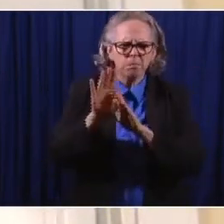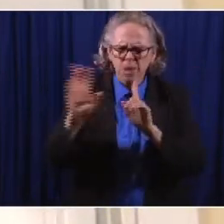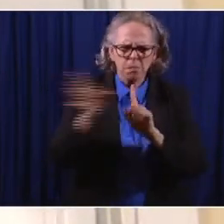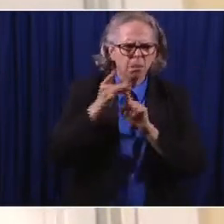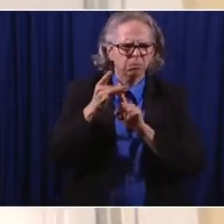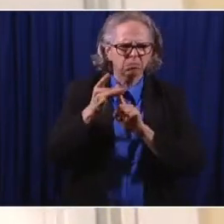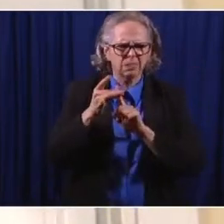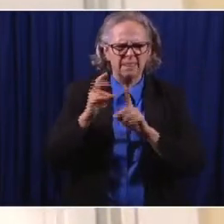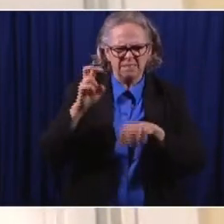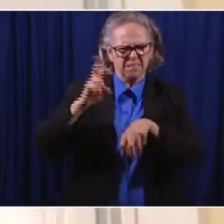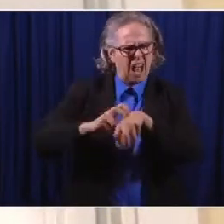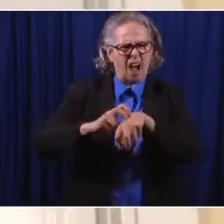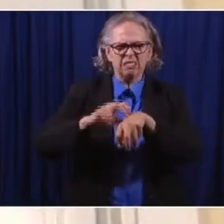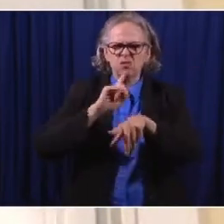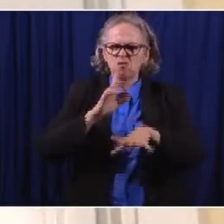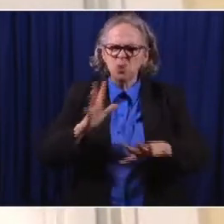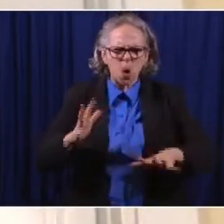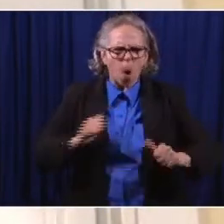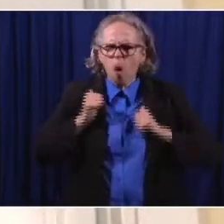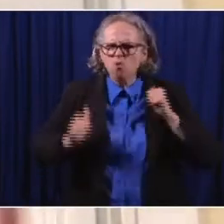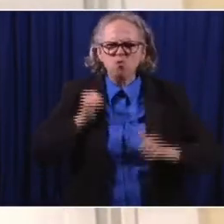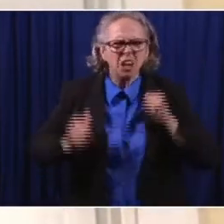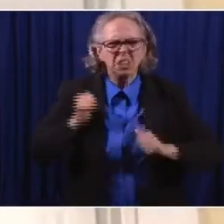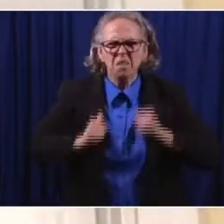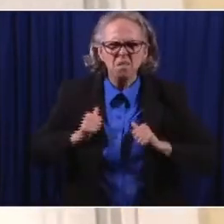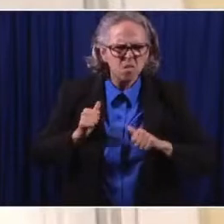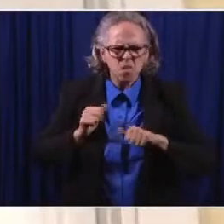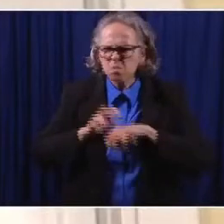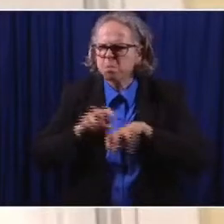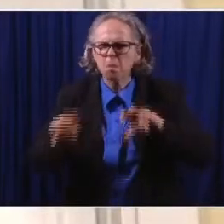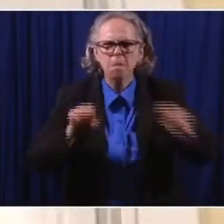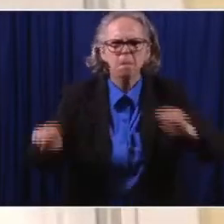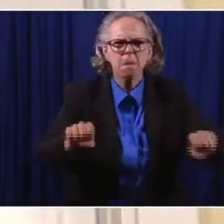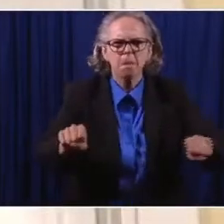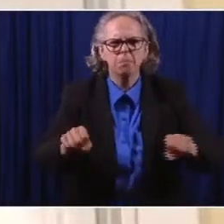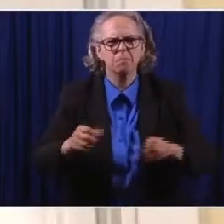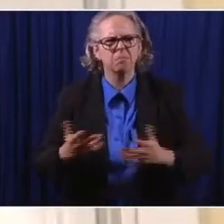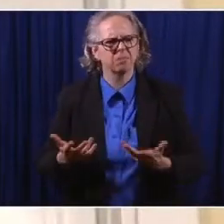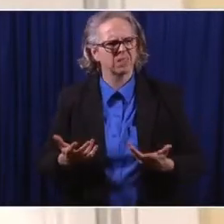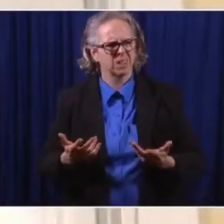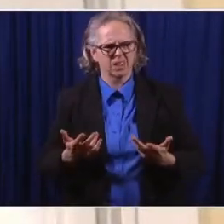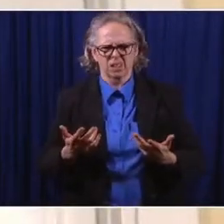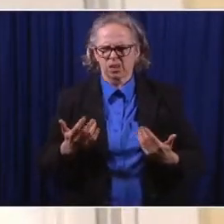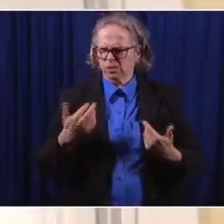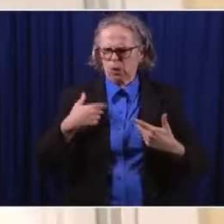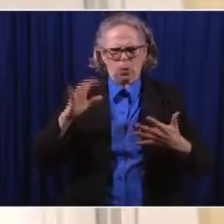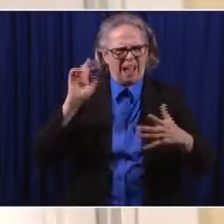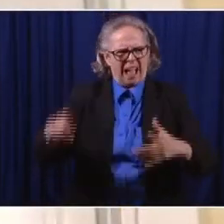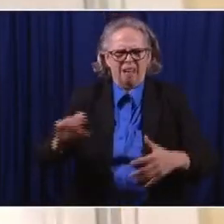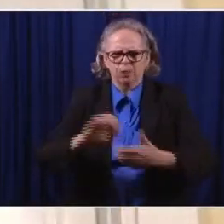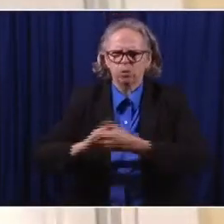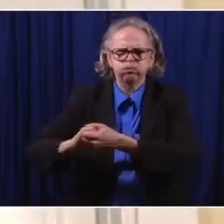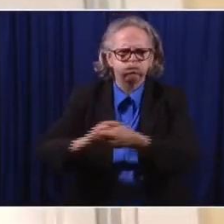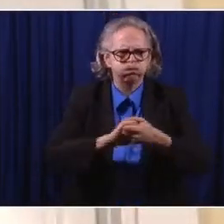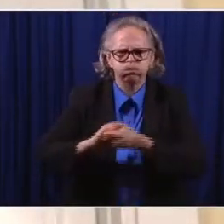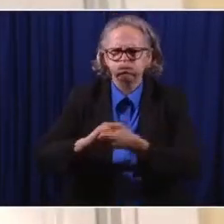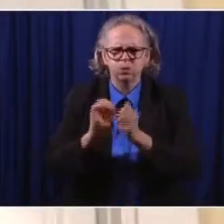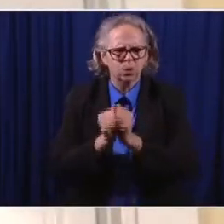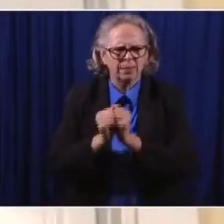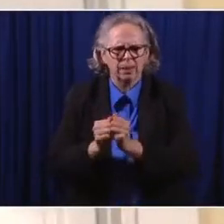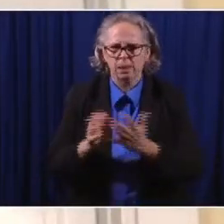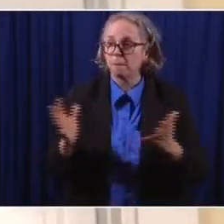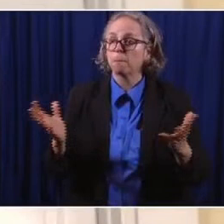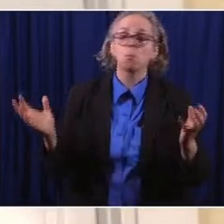in response to this spike, and working together with all of our partners, we have increased our testing strategies and have taken other